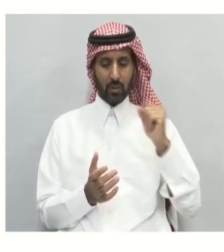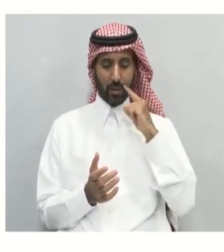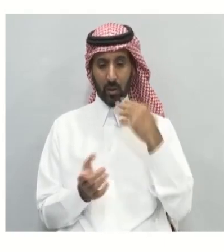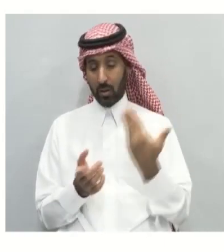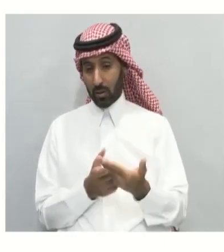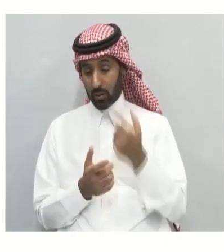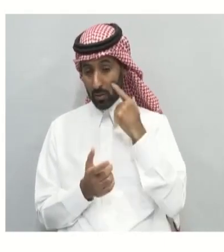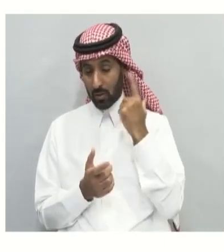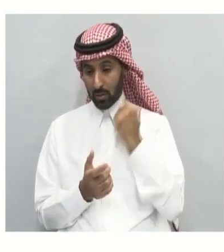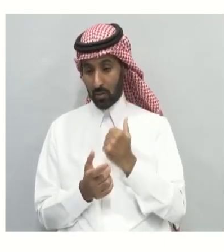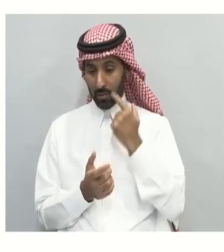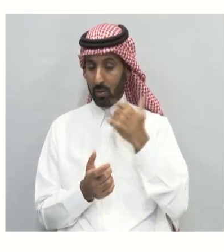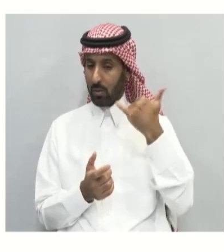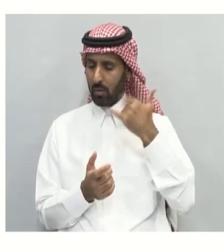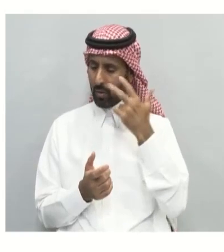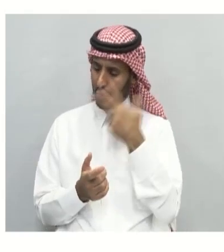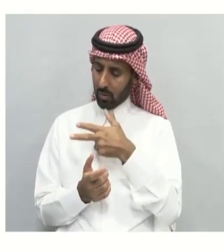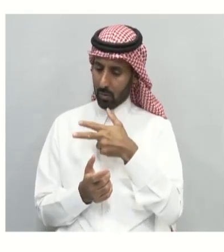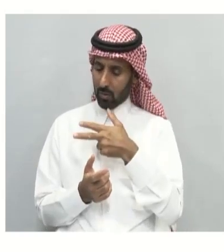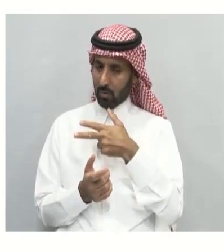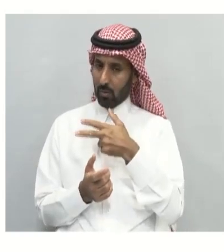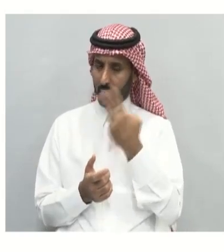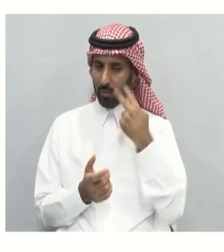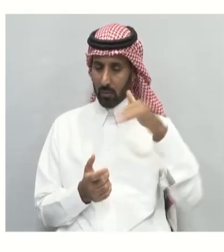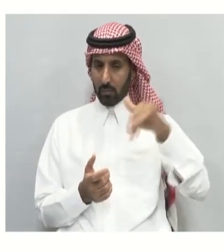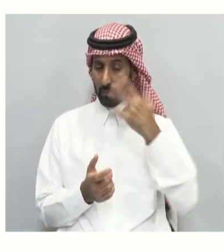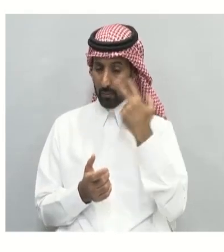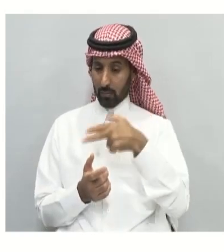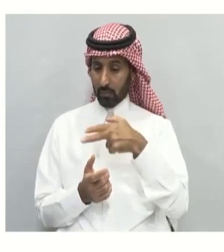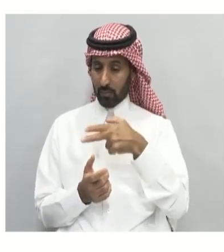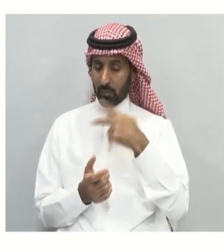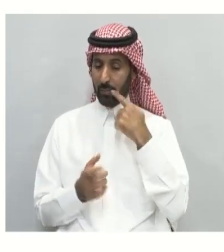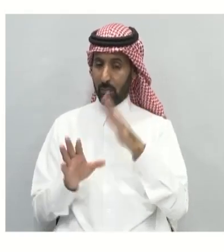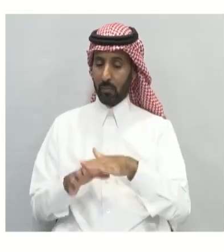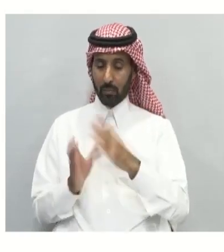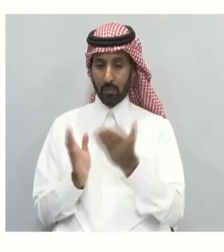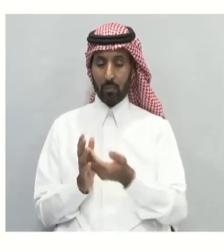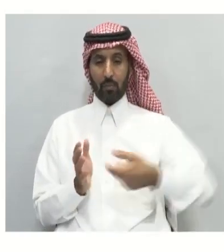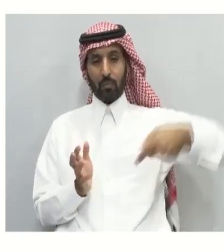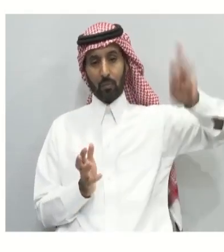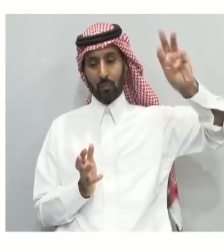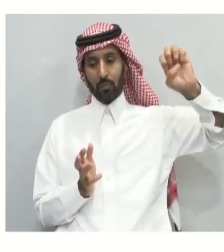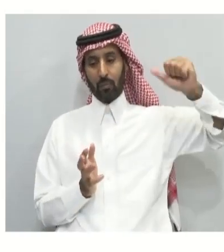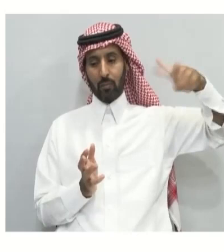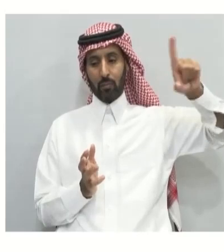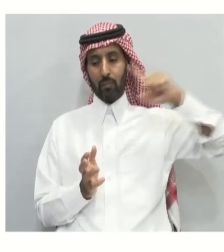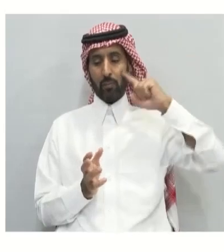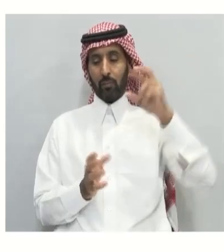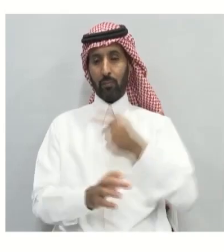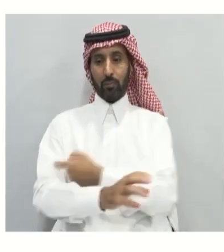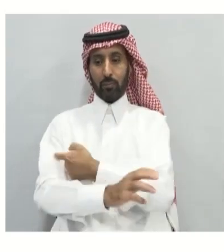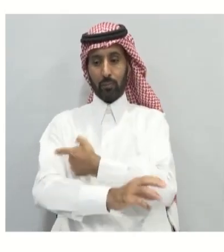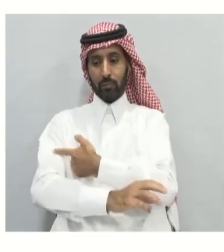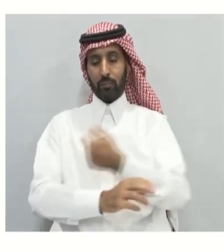case you want to check up and see him, he is in well hospital. What do we use in